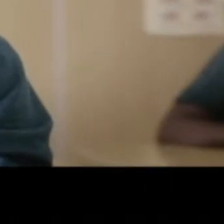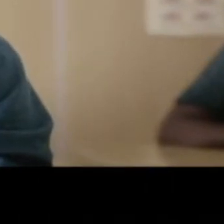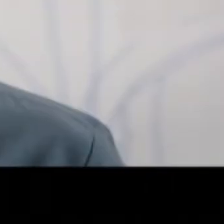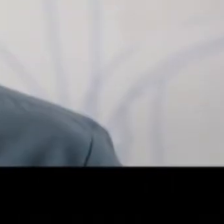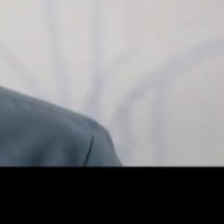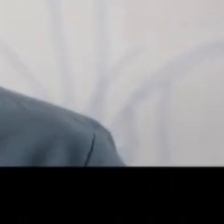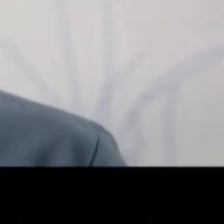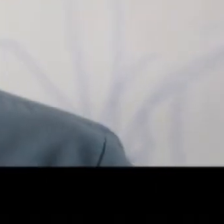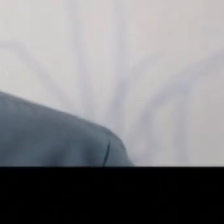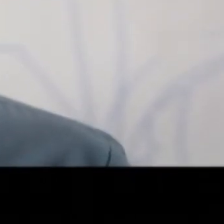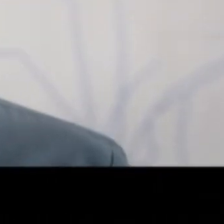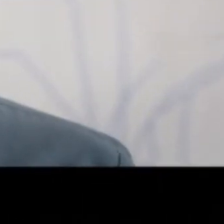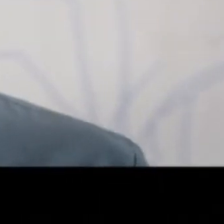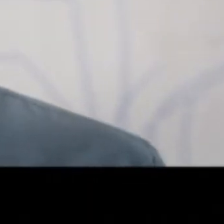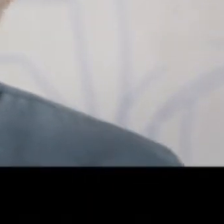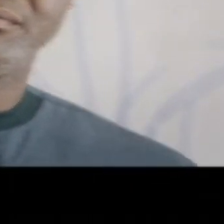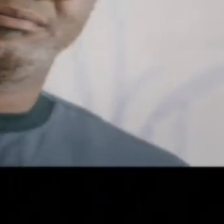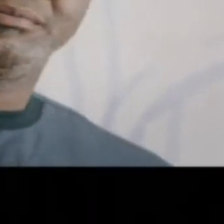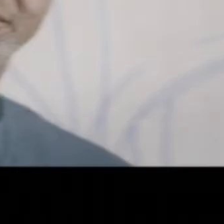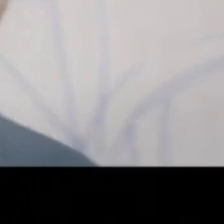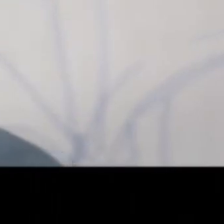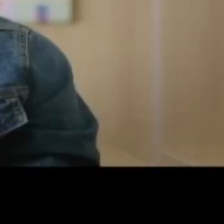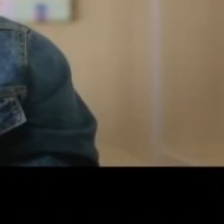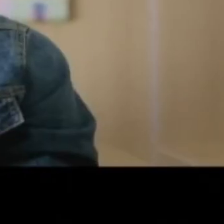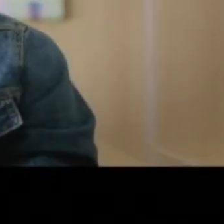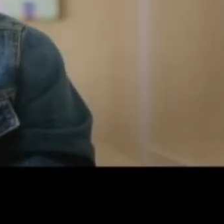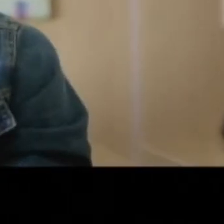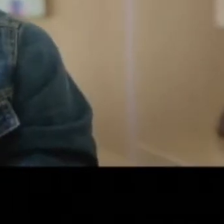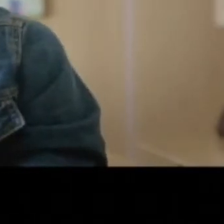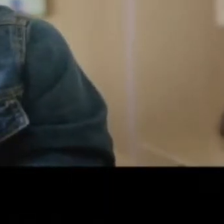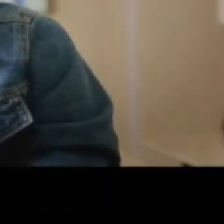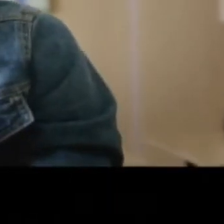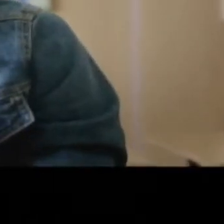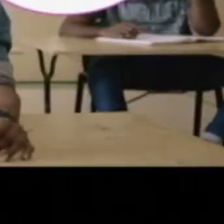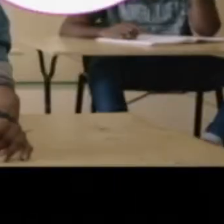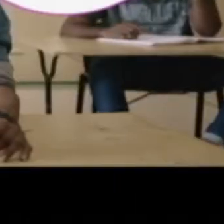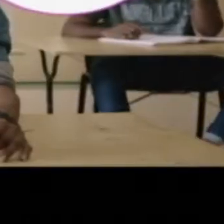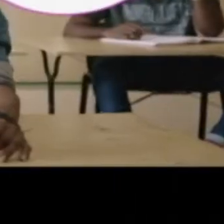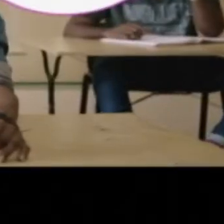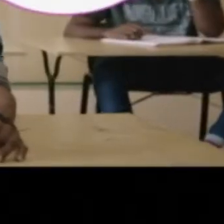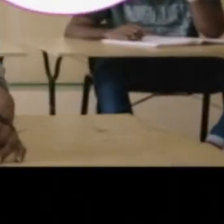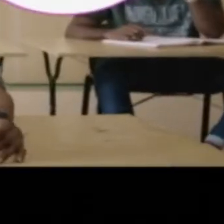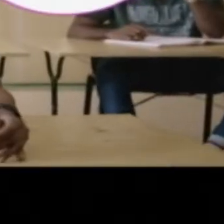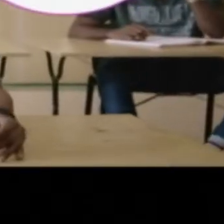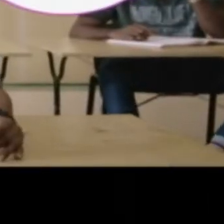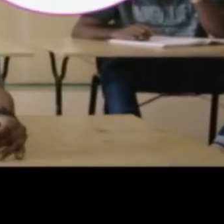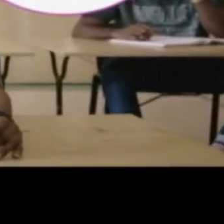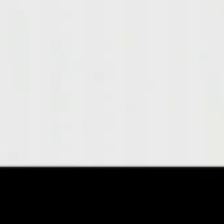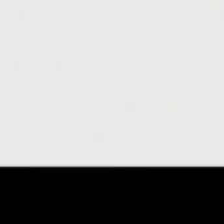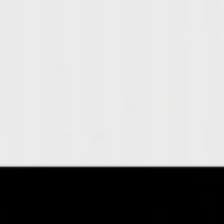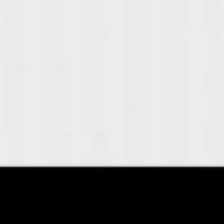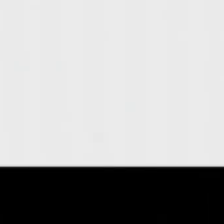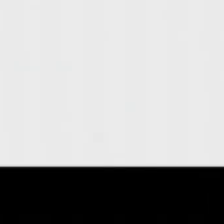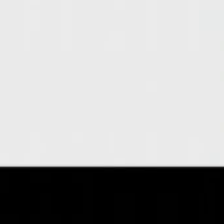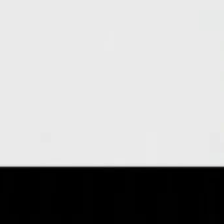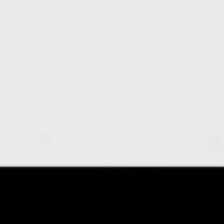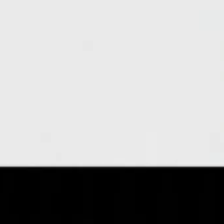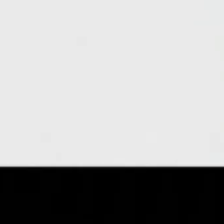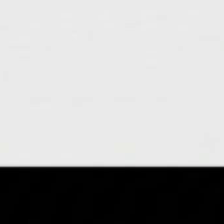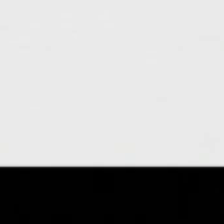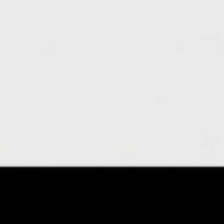Sonambulism. Correct. Get free Intel to Intel calls and experience HD quality conversations every time.